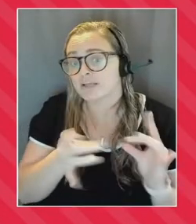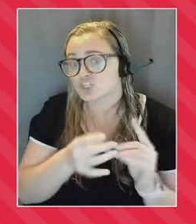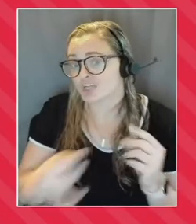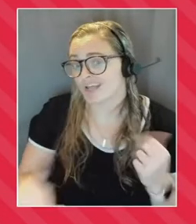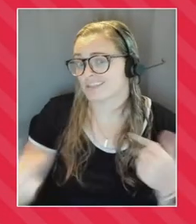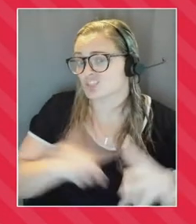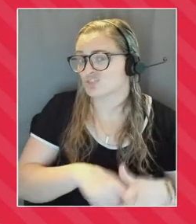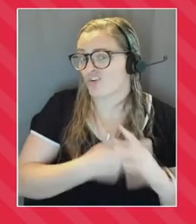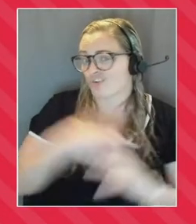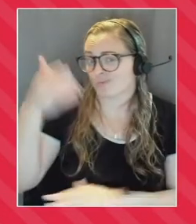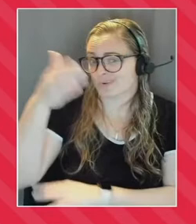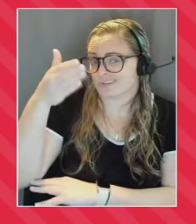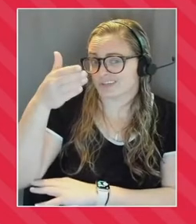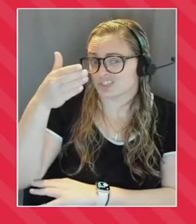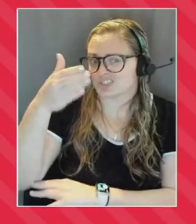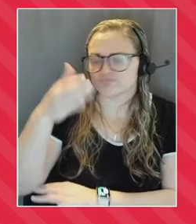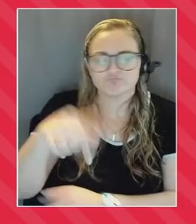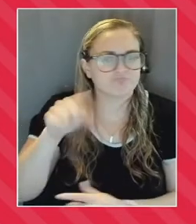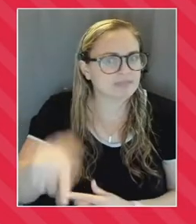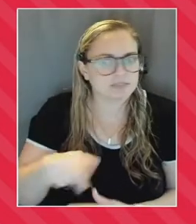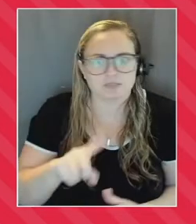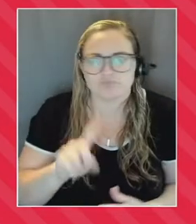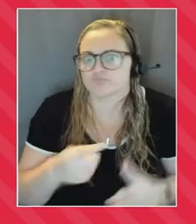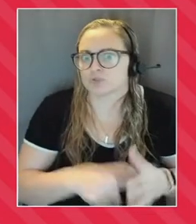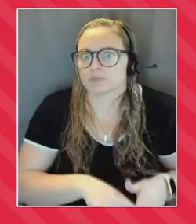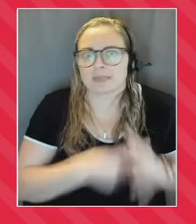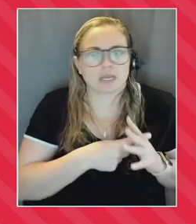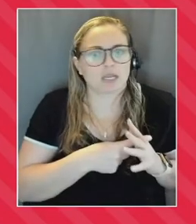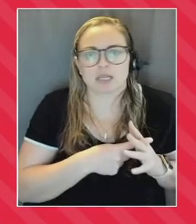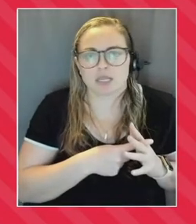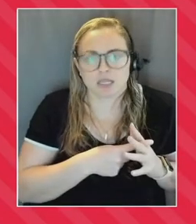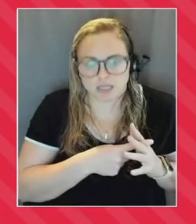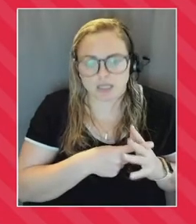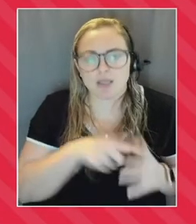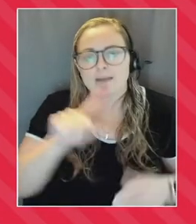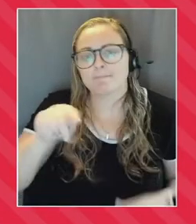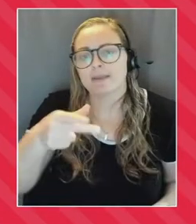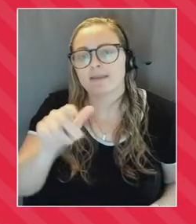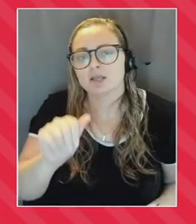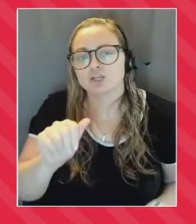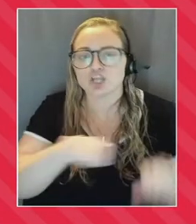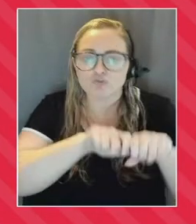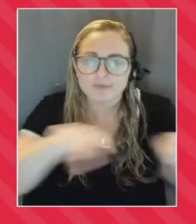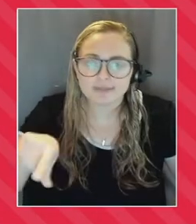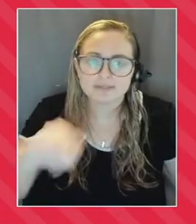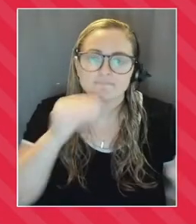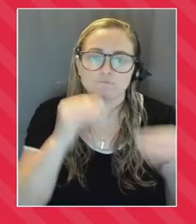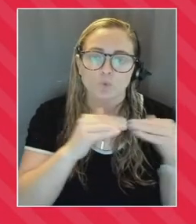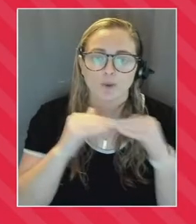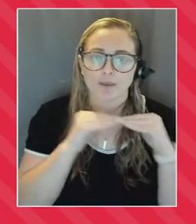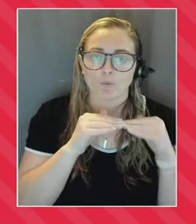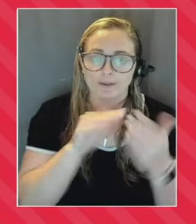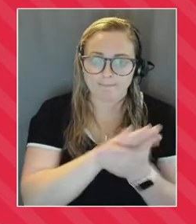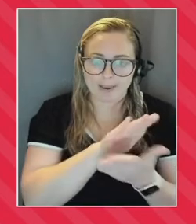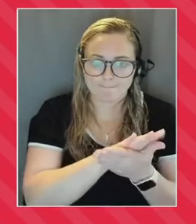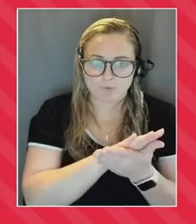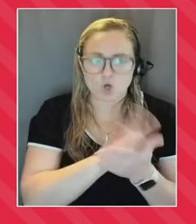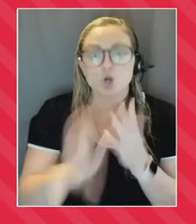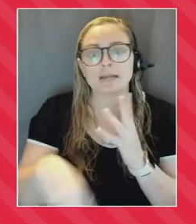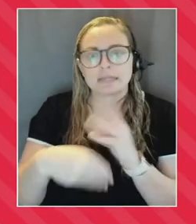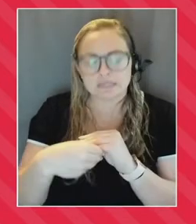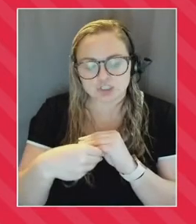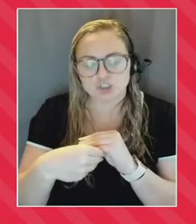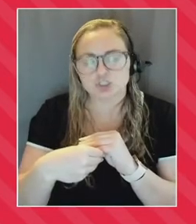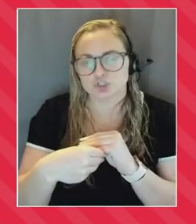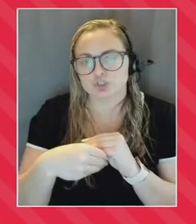this is really just the beginning. So as I said, PHA is releasing its food equity paper alongside this year's summit.